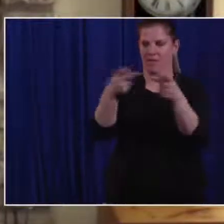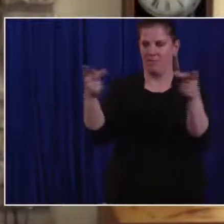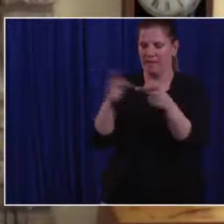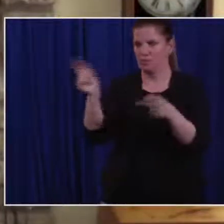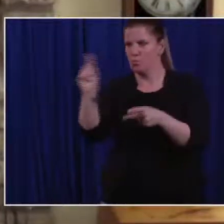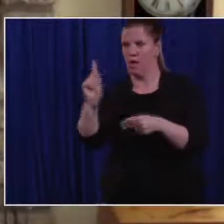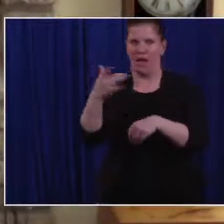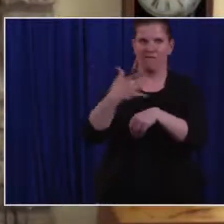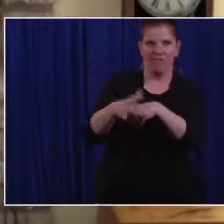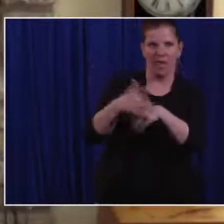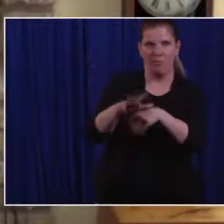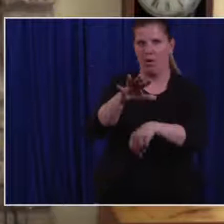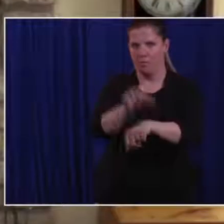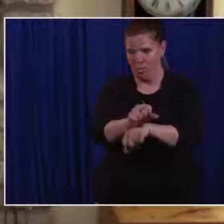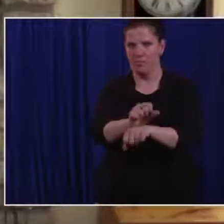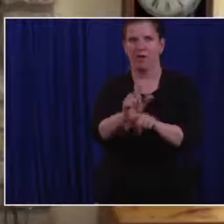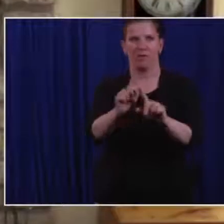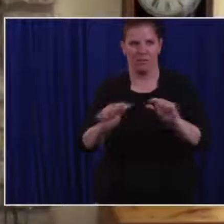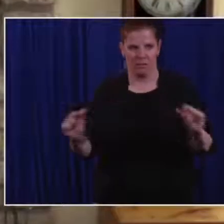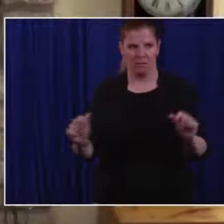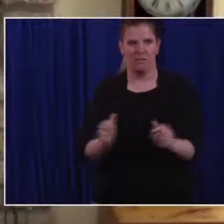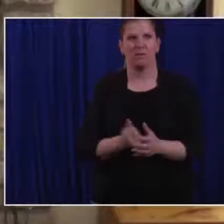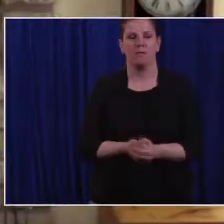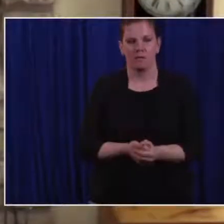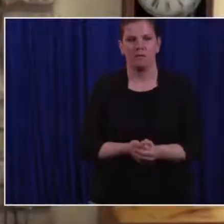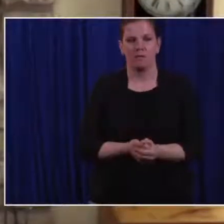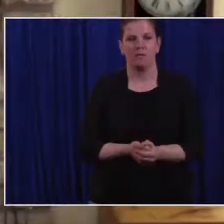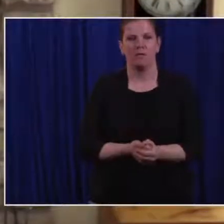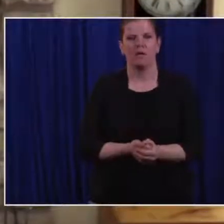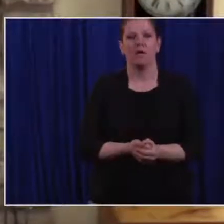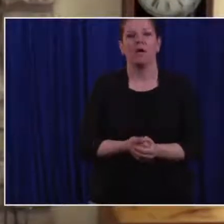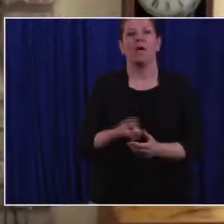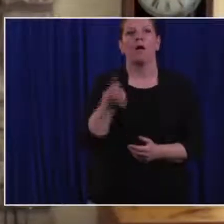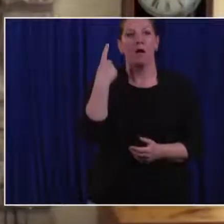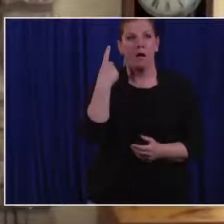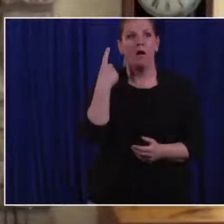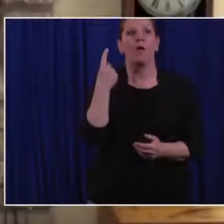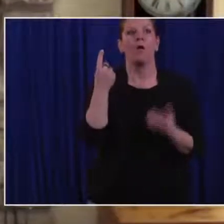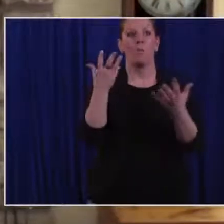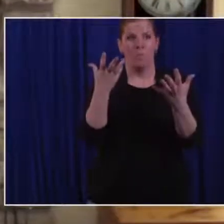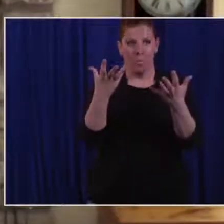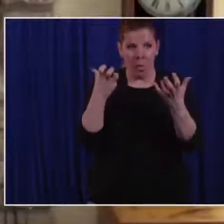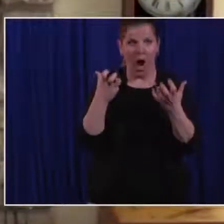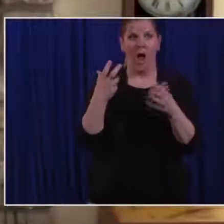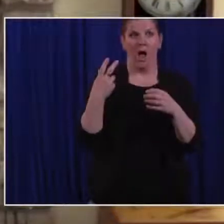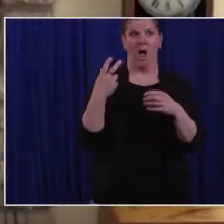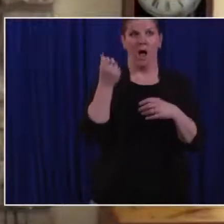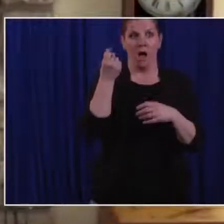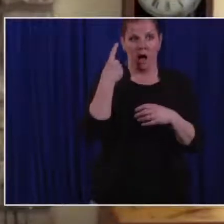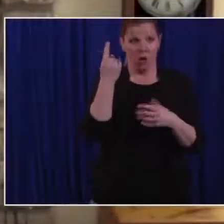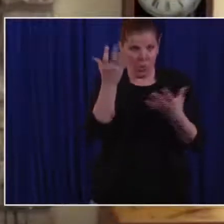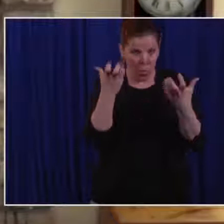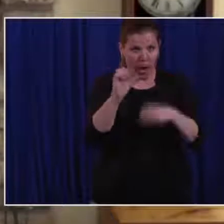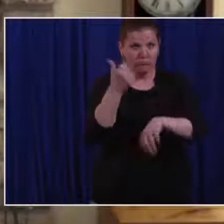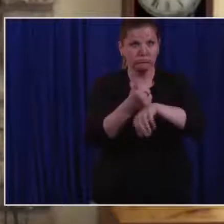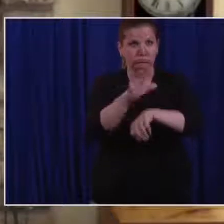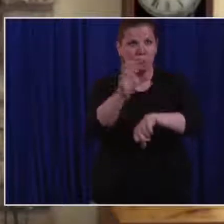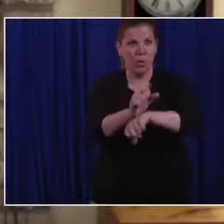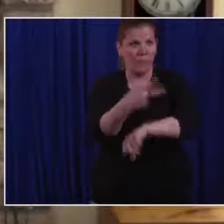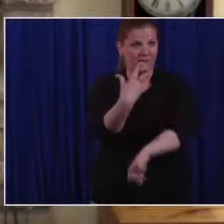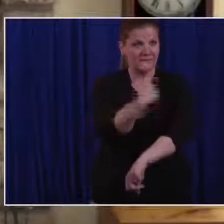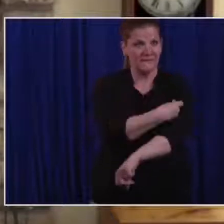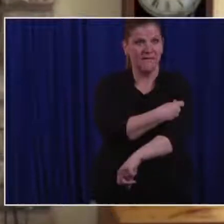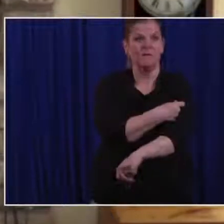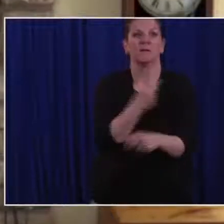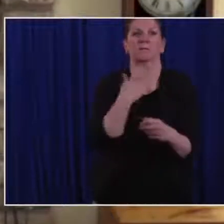We are requiring providers to either schedule vaccines using this system or another electronic scheduling system